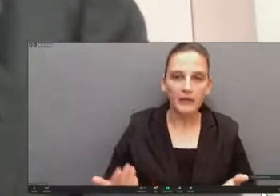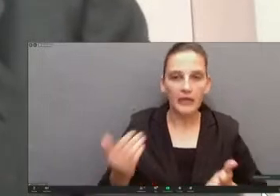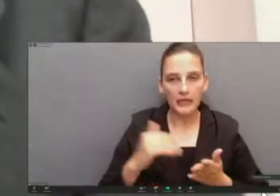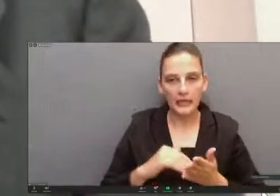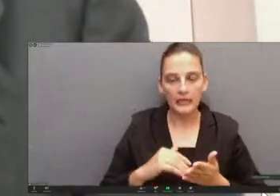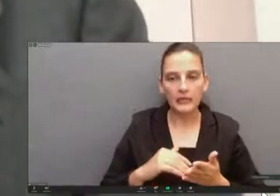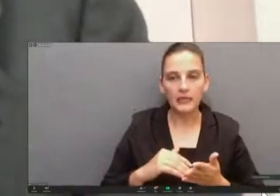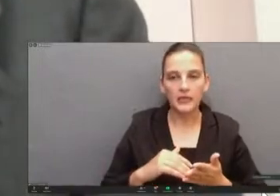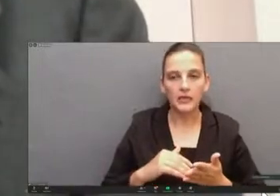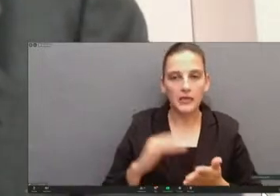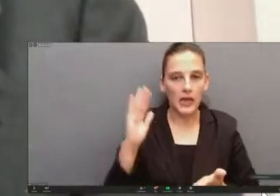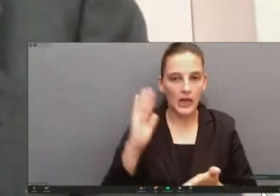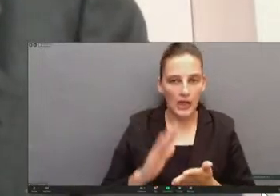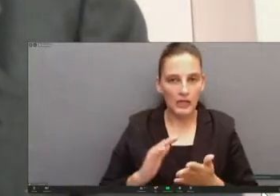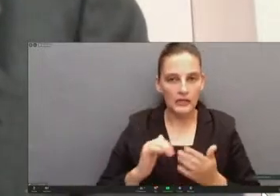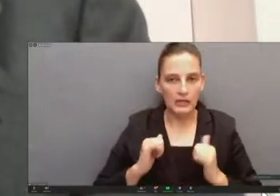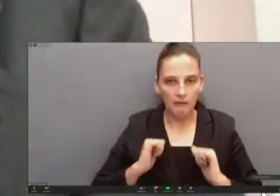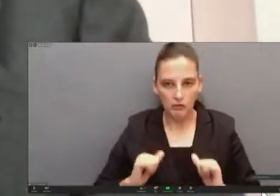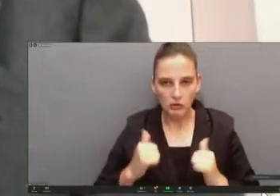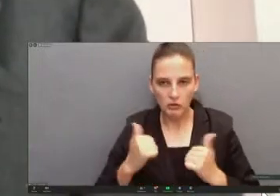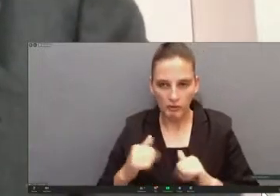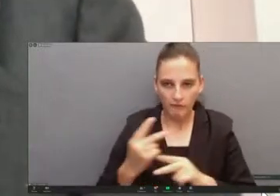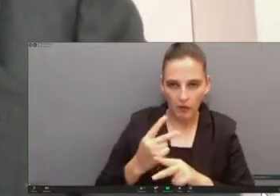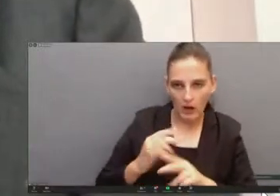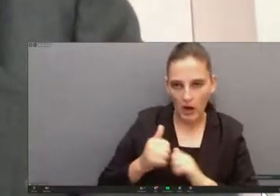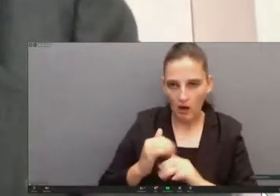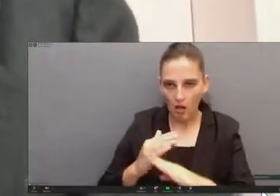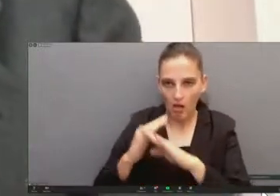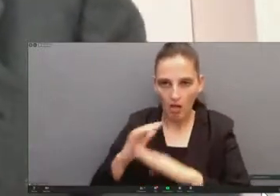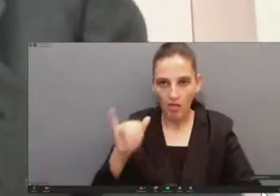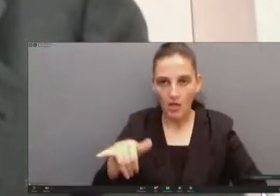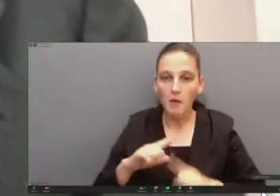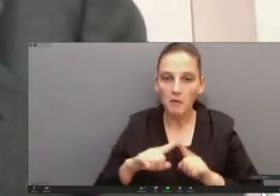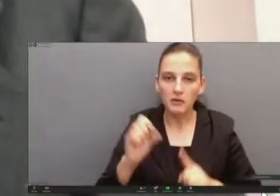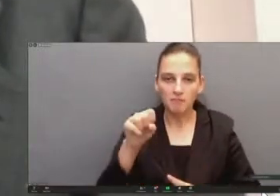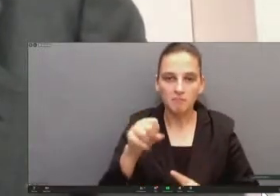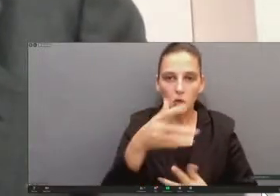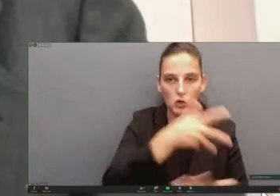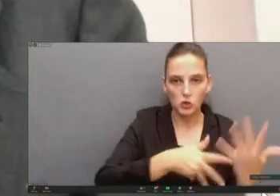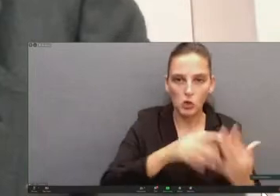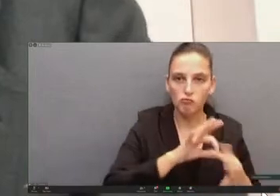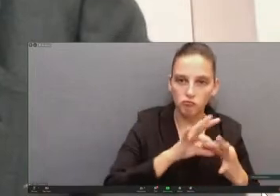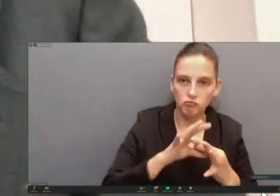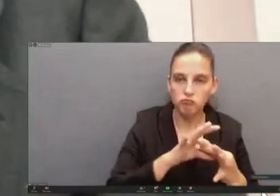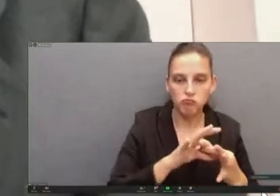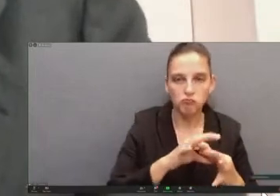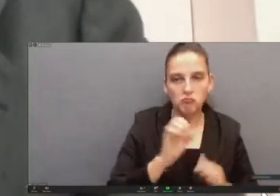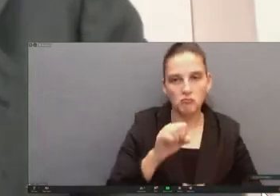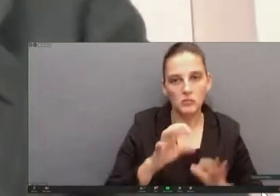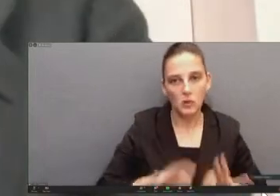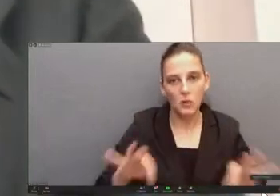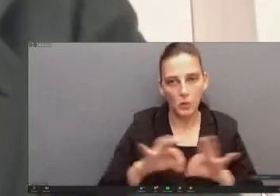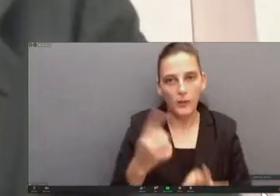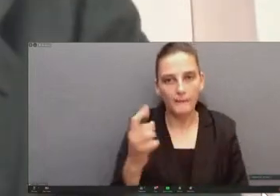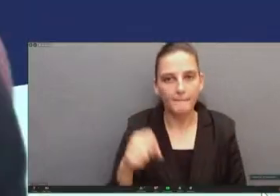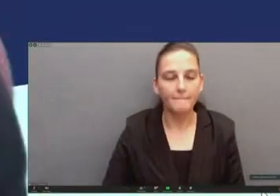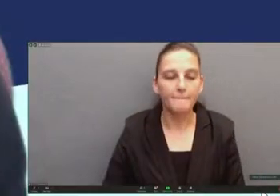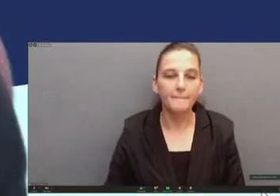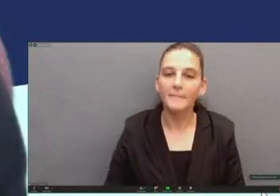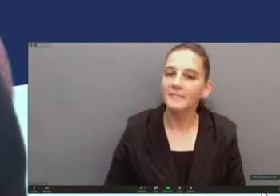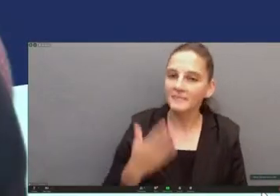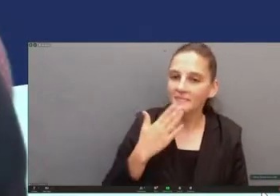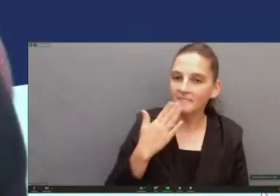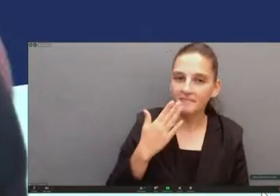identifying protective mechanisms, but yes, social ties generically is in fact an important one. Thank you.